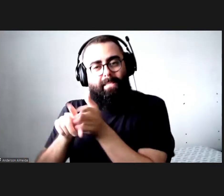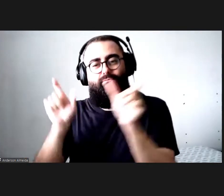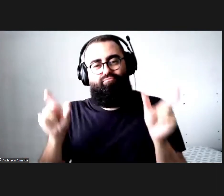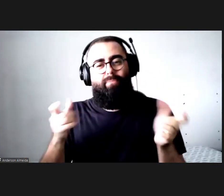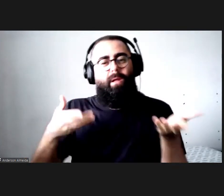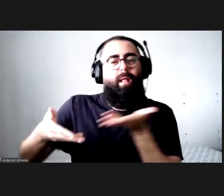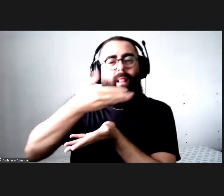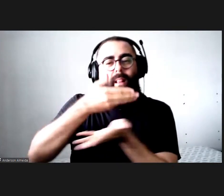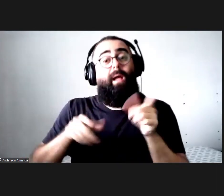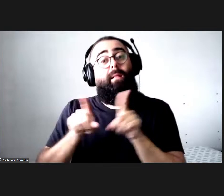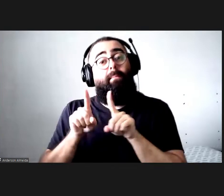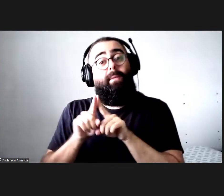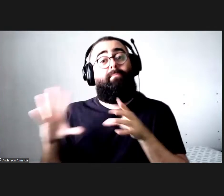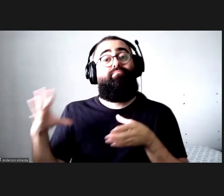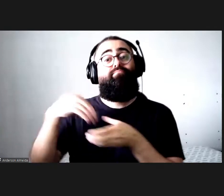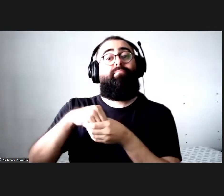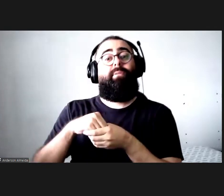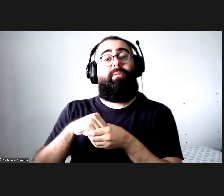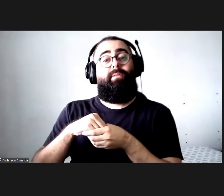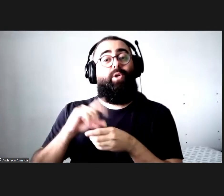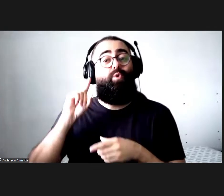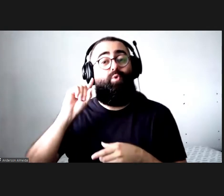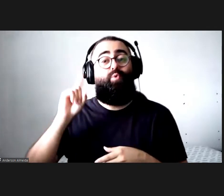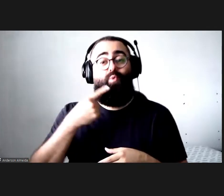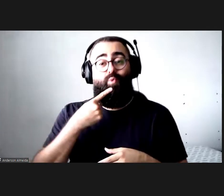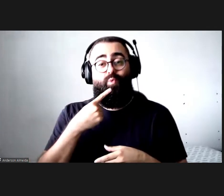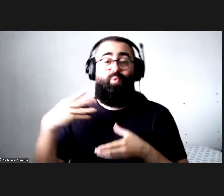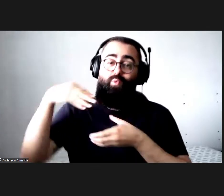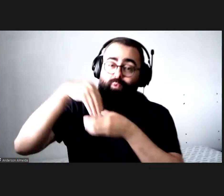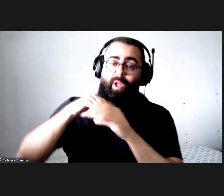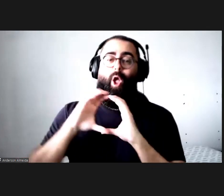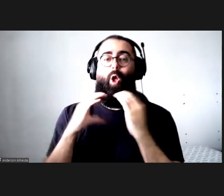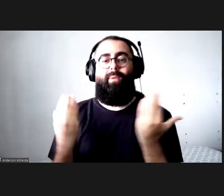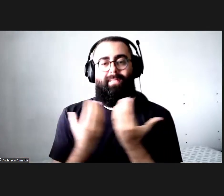deaf community and encourage deaf students and researchers to